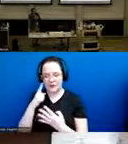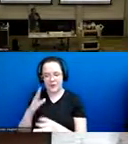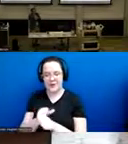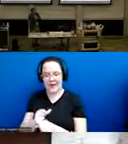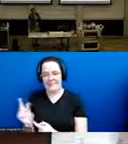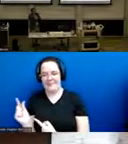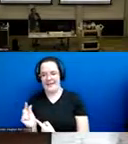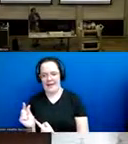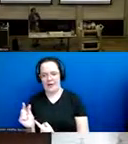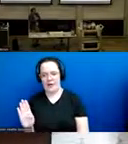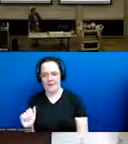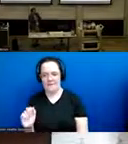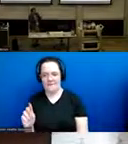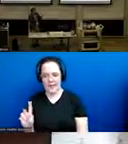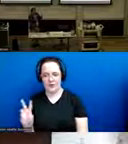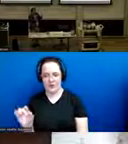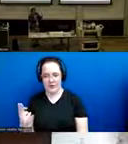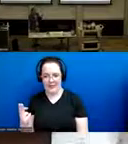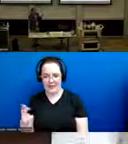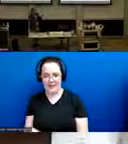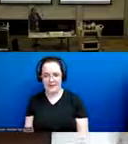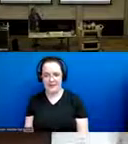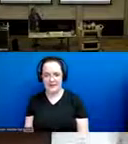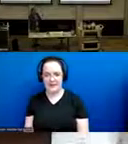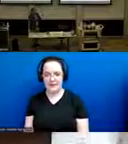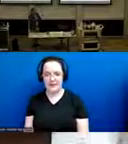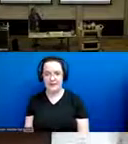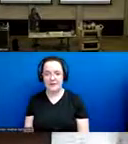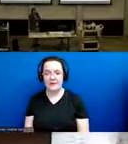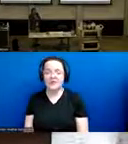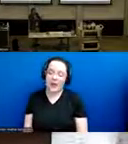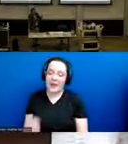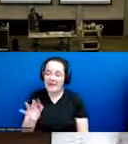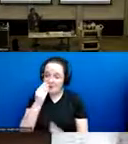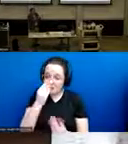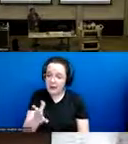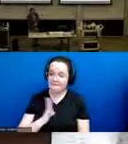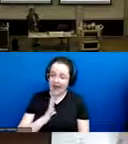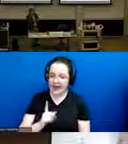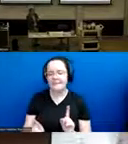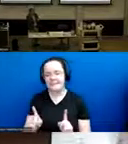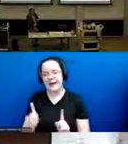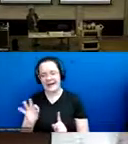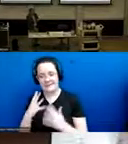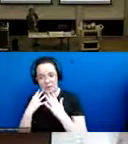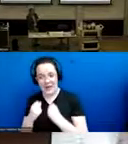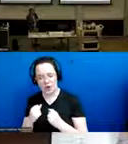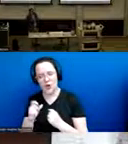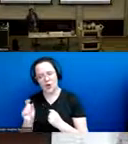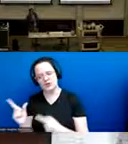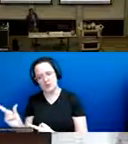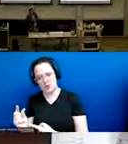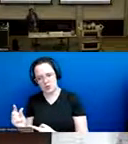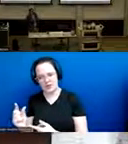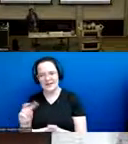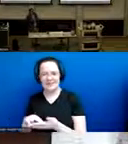we have with the other sources. So if you don't care much, it's fine. But if you do care, you have to do that. And then that then decreases the rates. And then